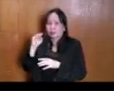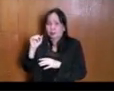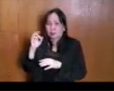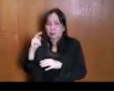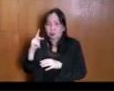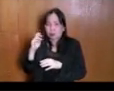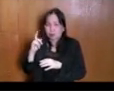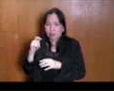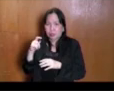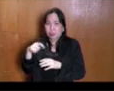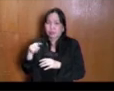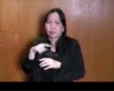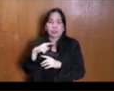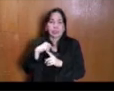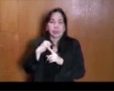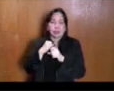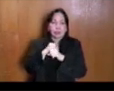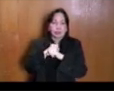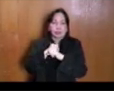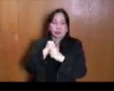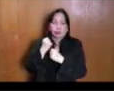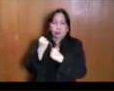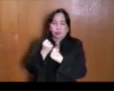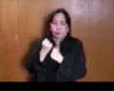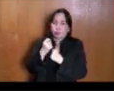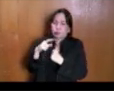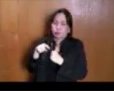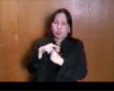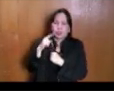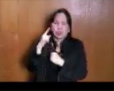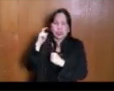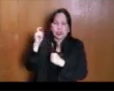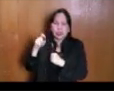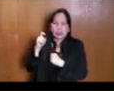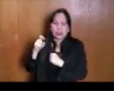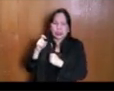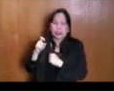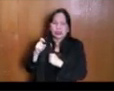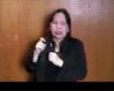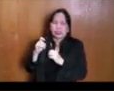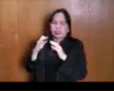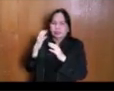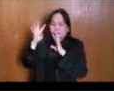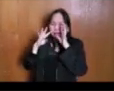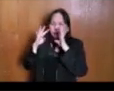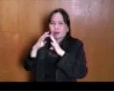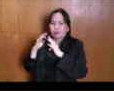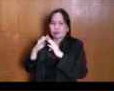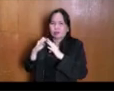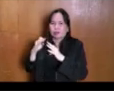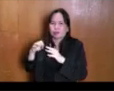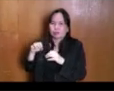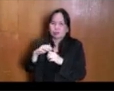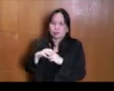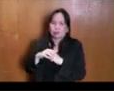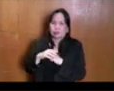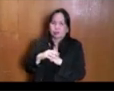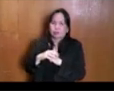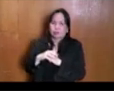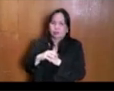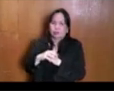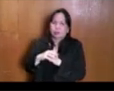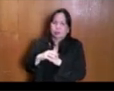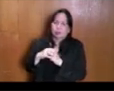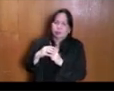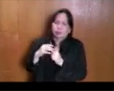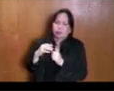or blocking AI for climate deployment. And so we do need innovation pathways that ensure routes for innovators to deliver and